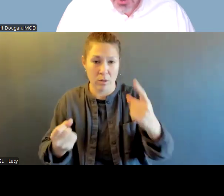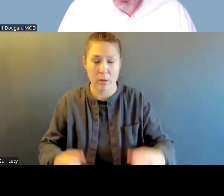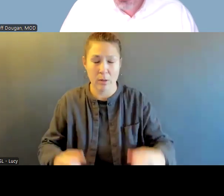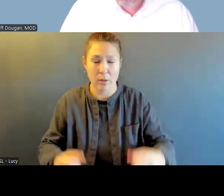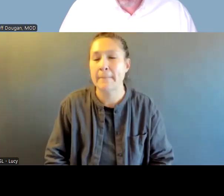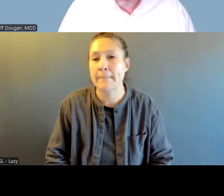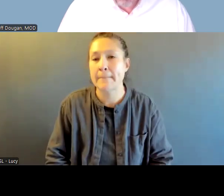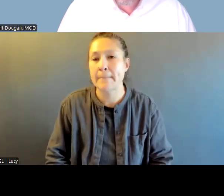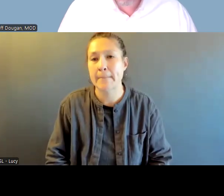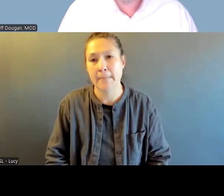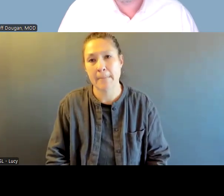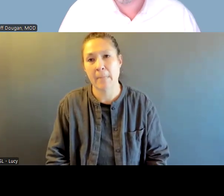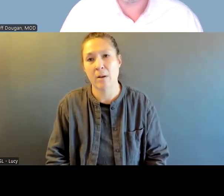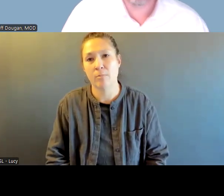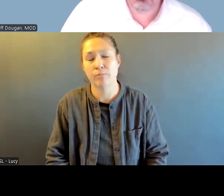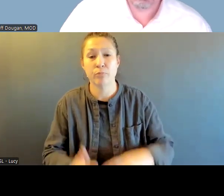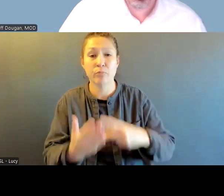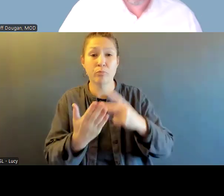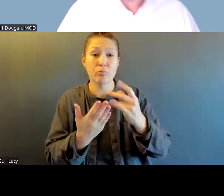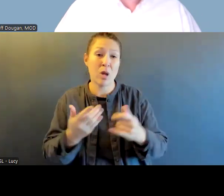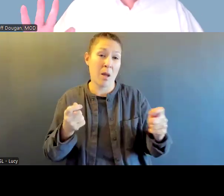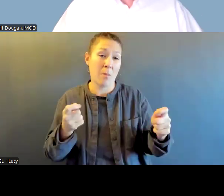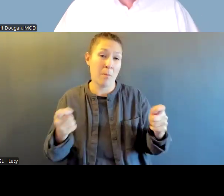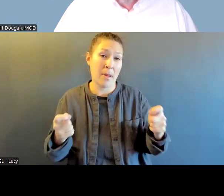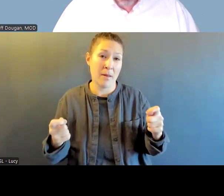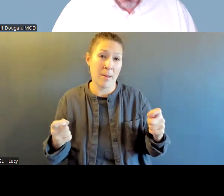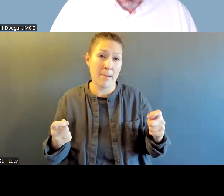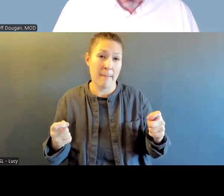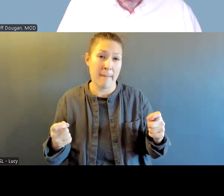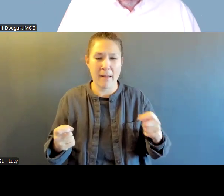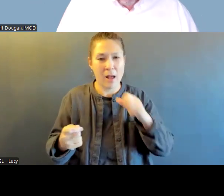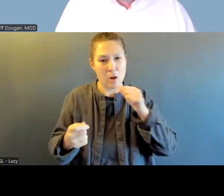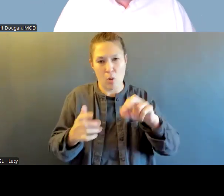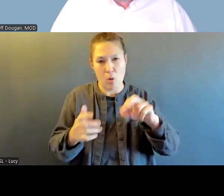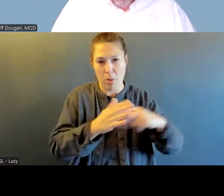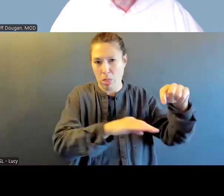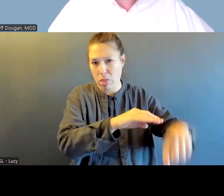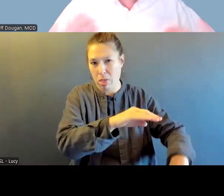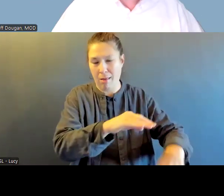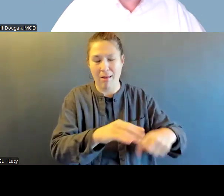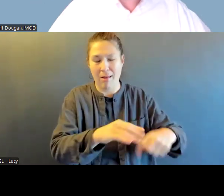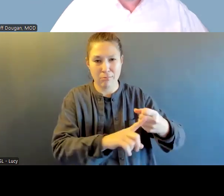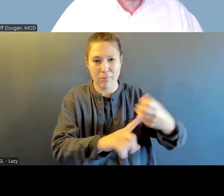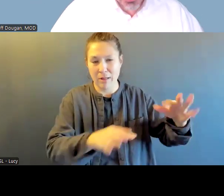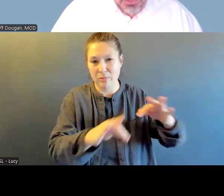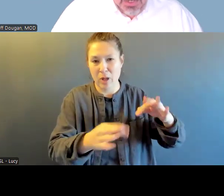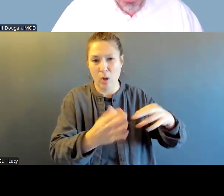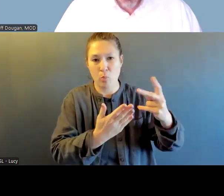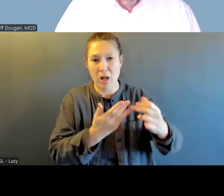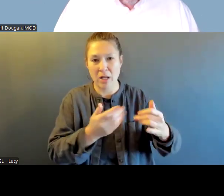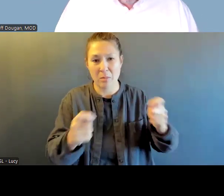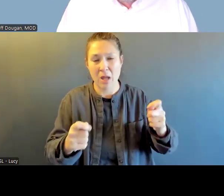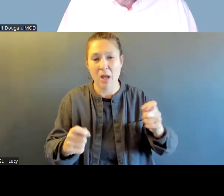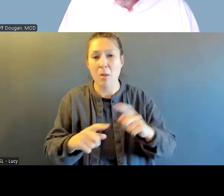Effective project management is, I'm not saying a deep dive into project management, but, managing the work that the commission